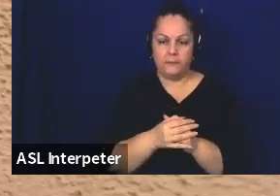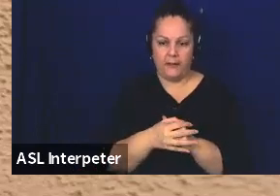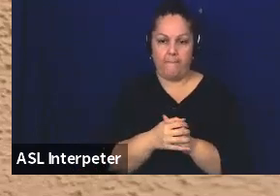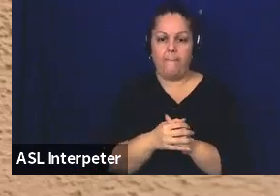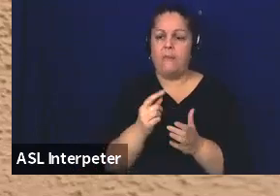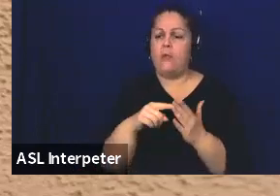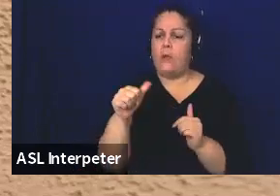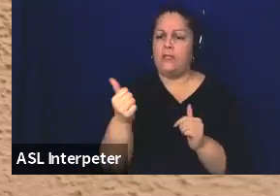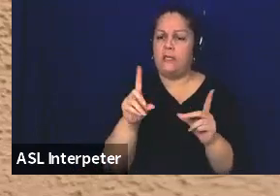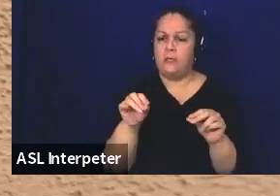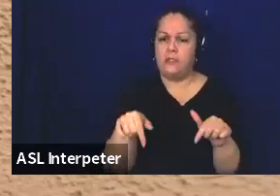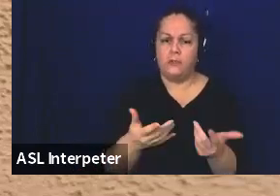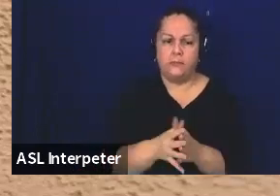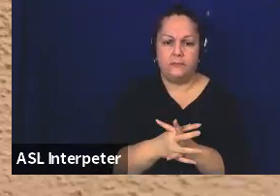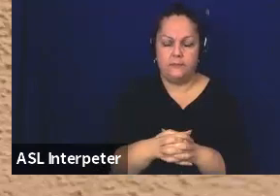What else can we do here?